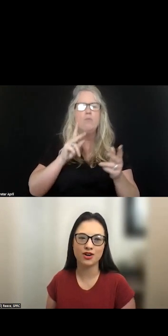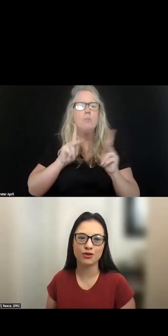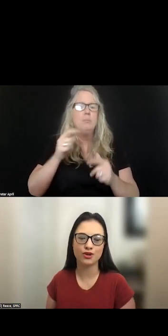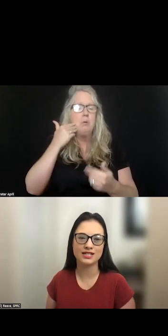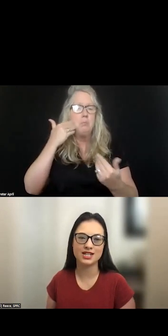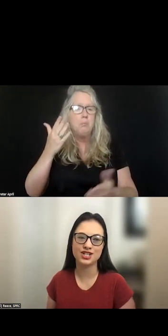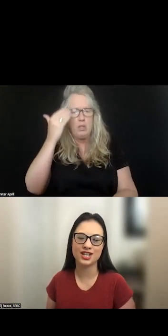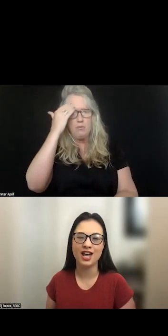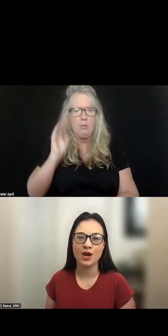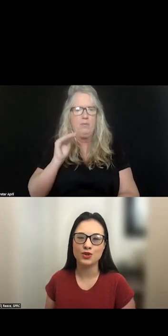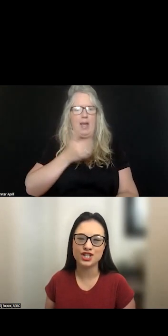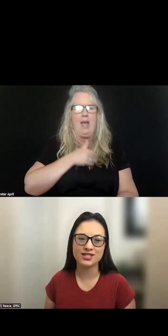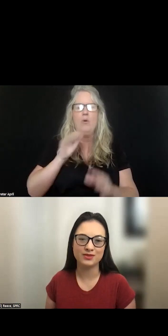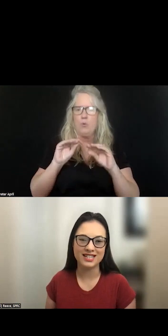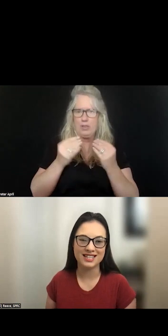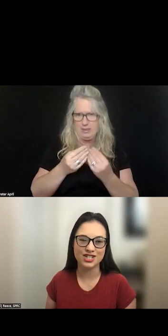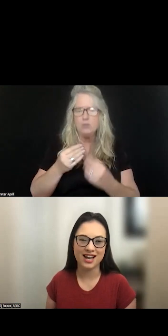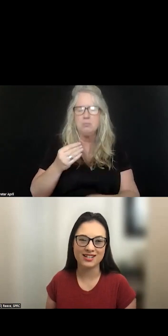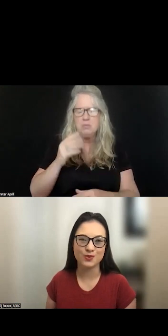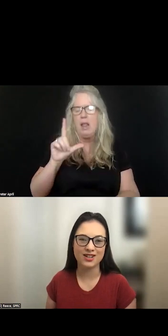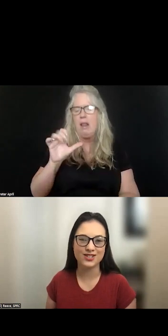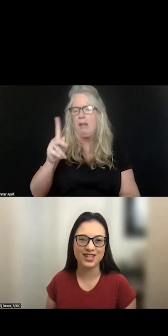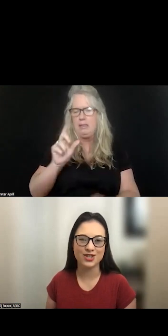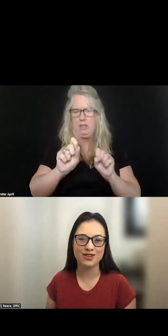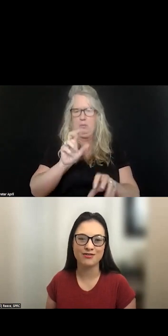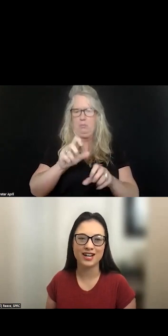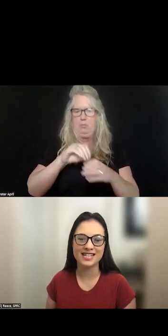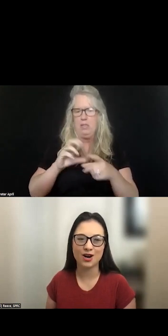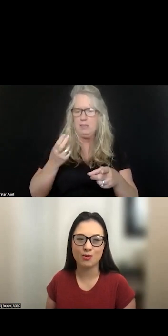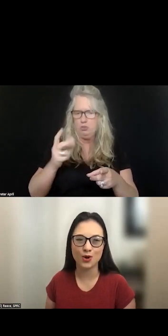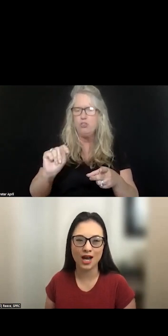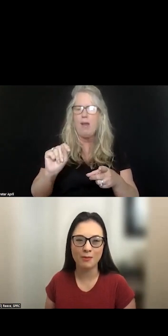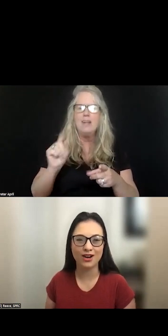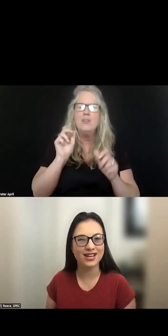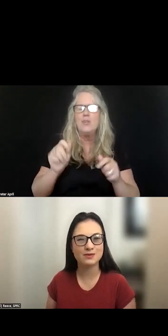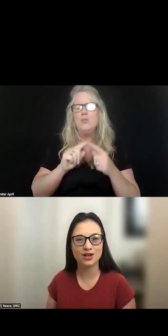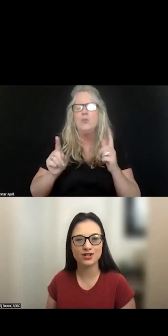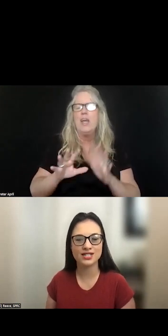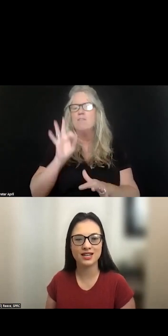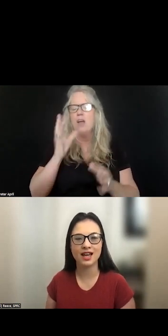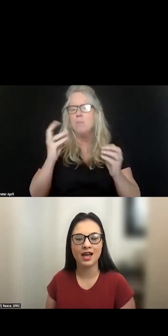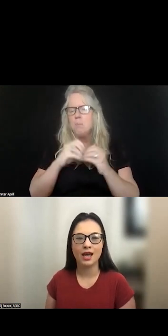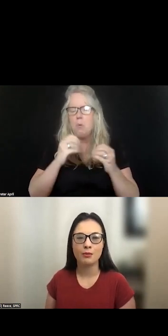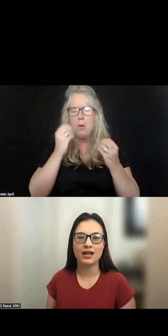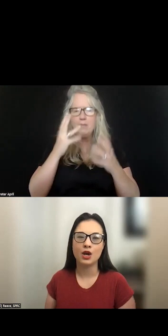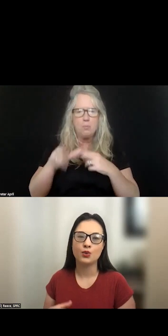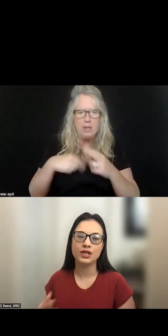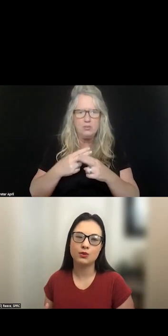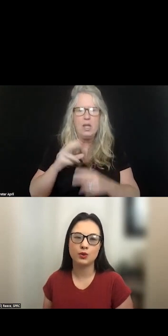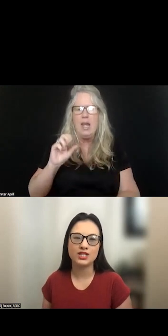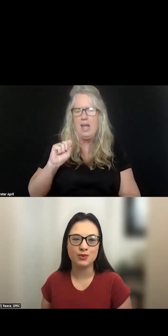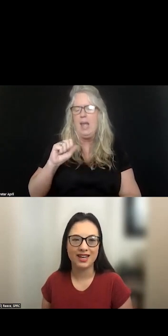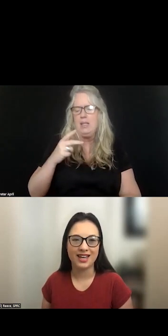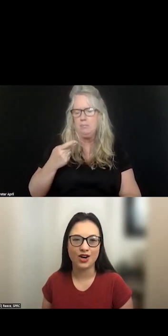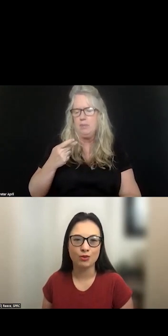with our organization. We'll share some links in the chat as well so that you can find out more about SPRC. But really,